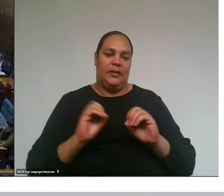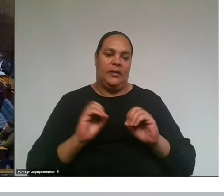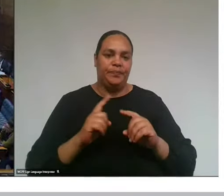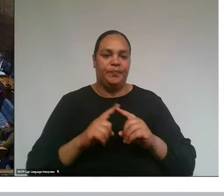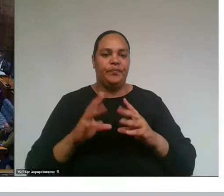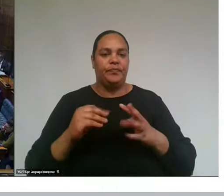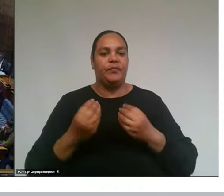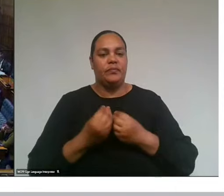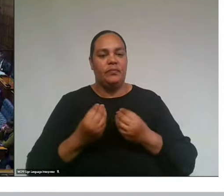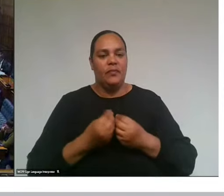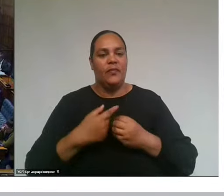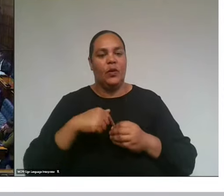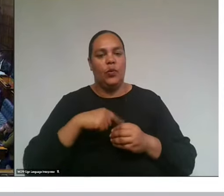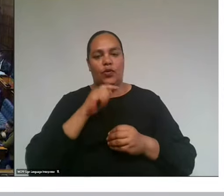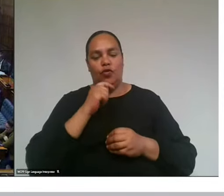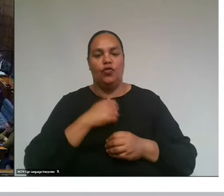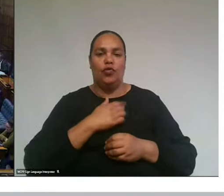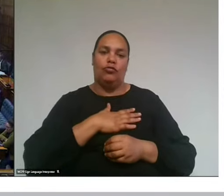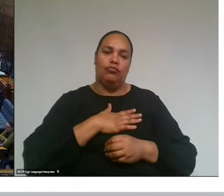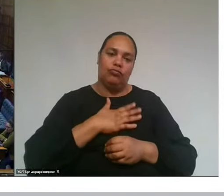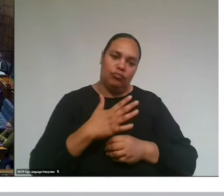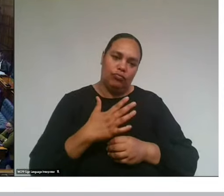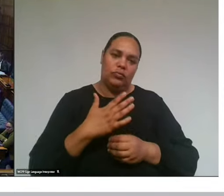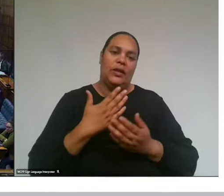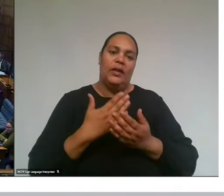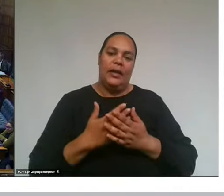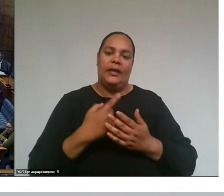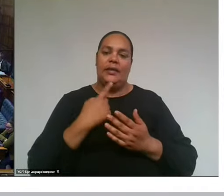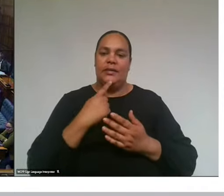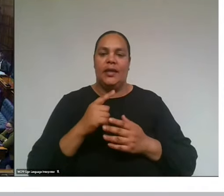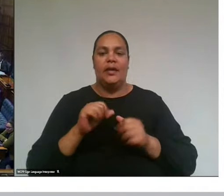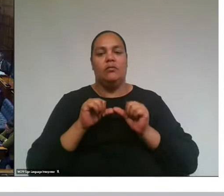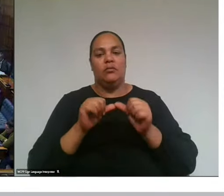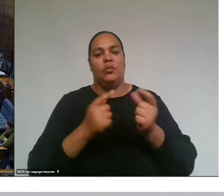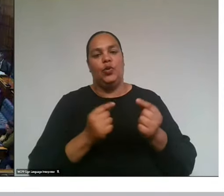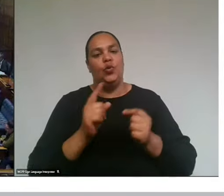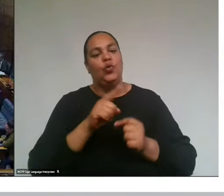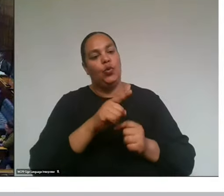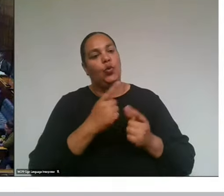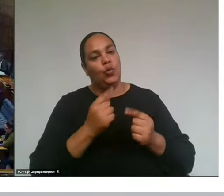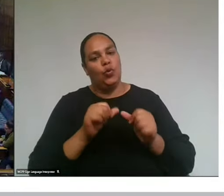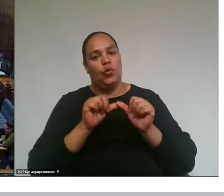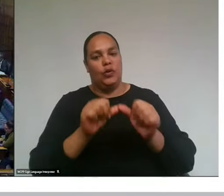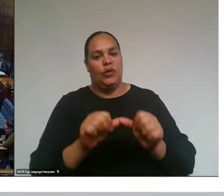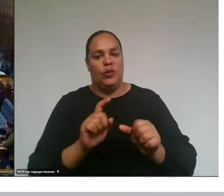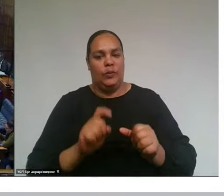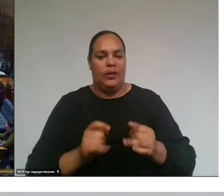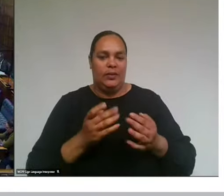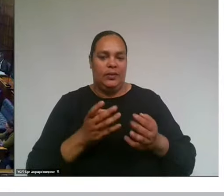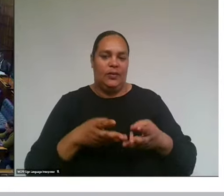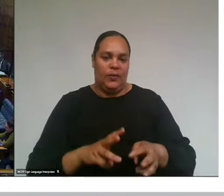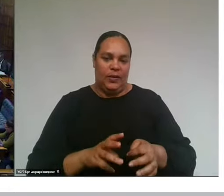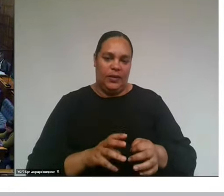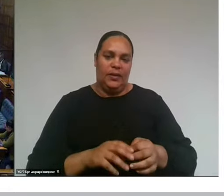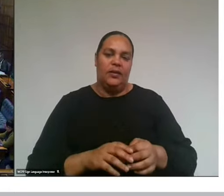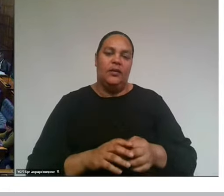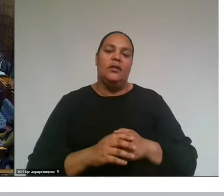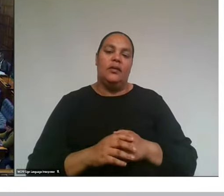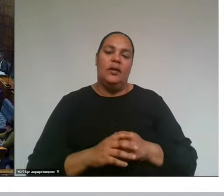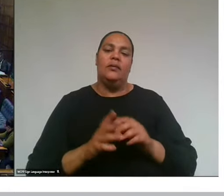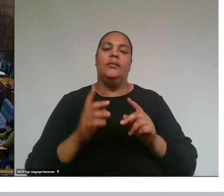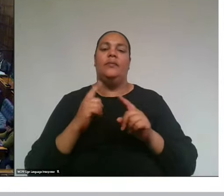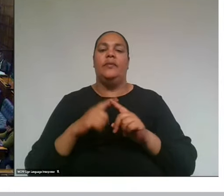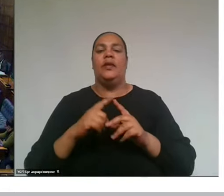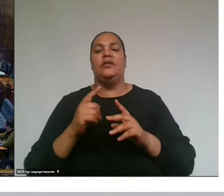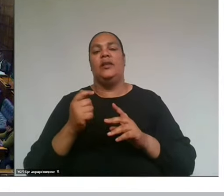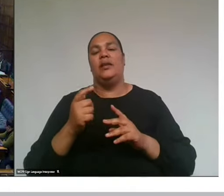something that we tend to appreciate and say keep on doing what you're doing in terms of that and just a